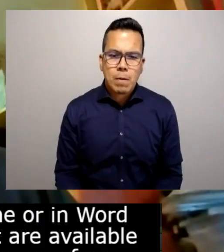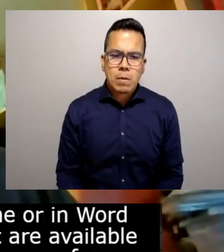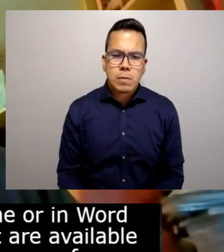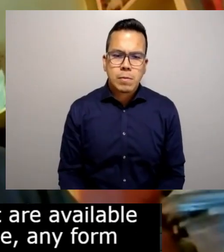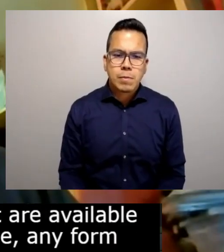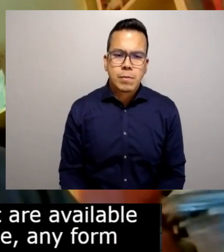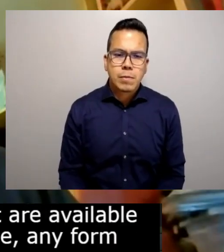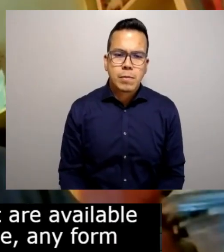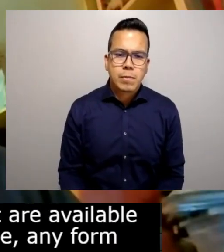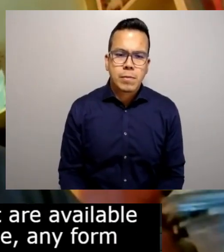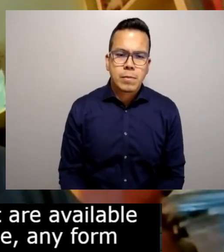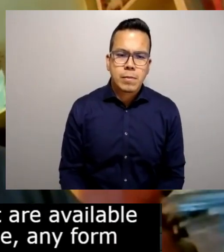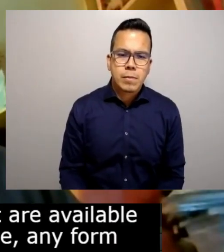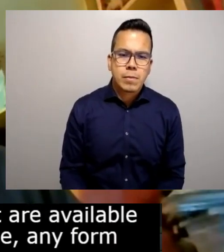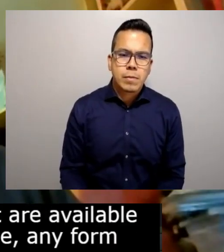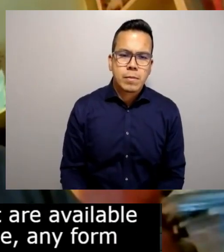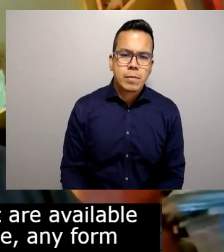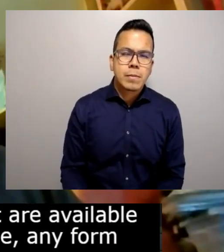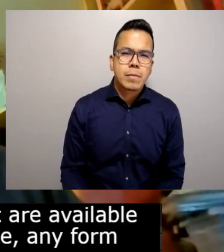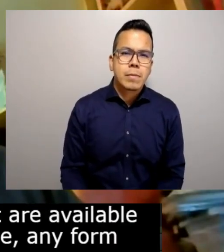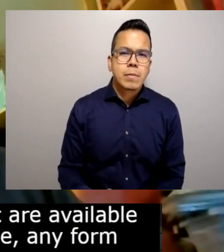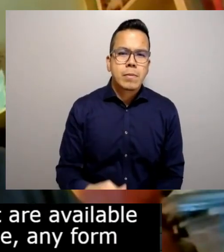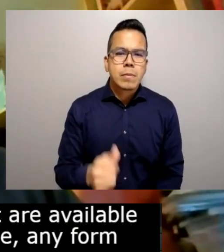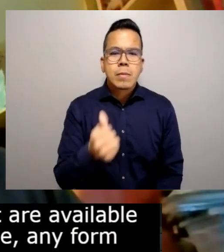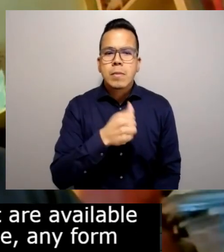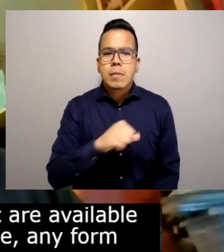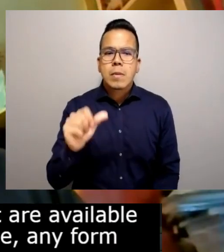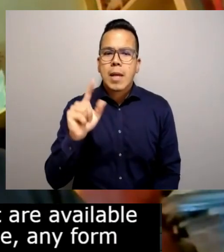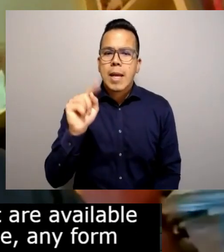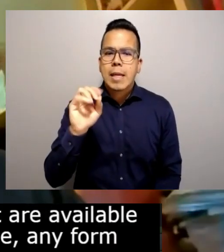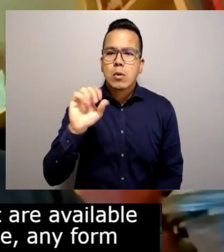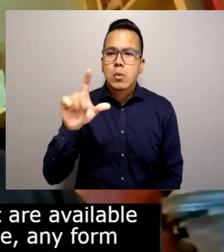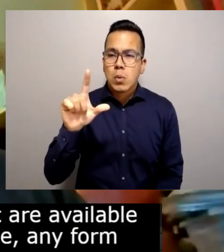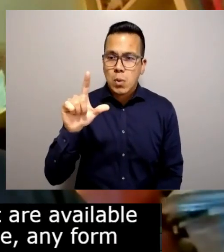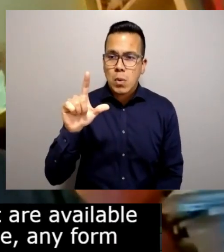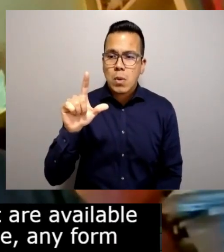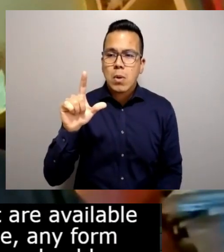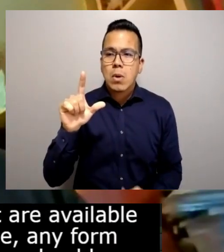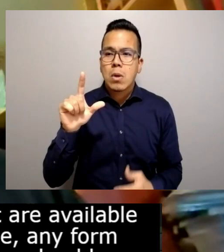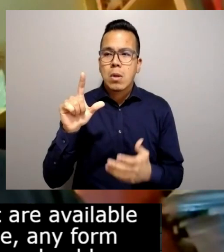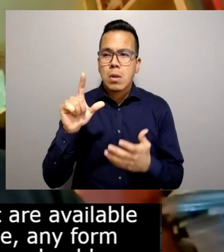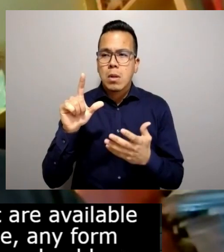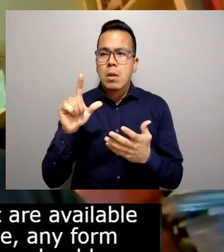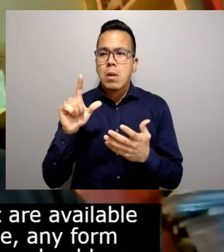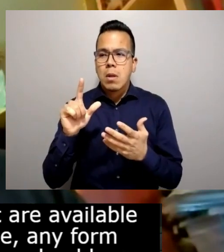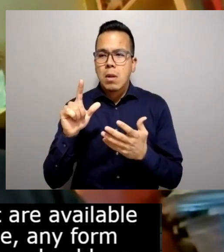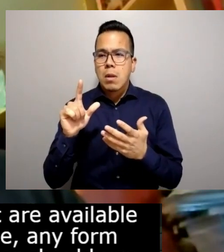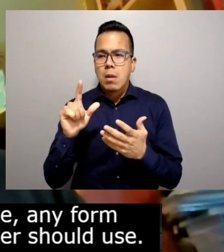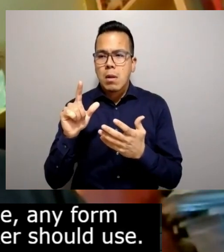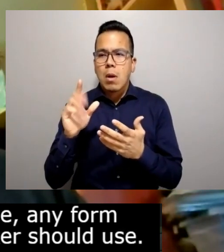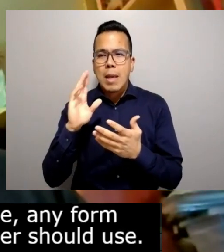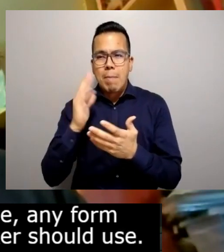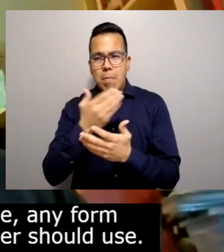that a human checker should use. And recognizing your small team, it's still important, if you can, to have